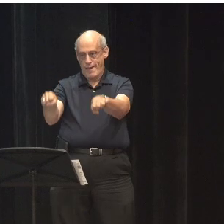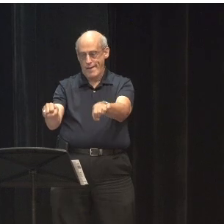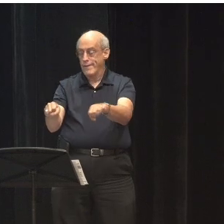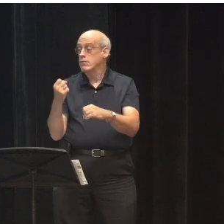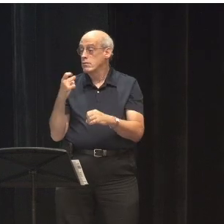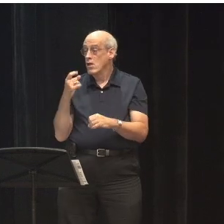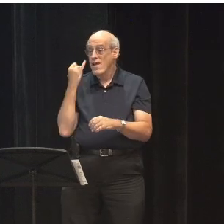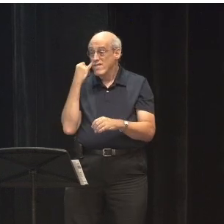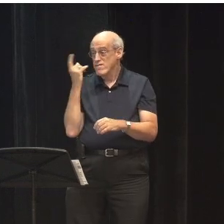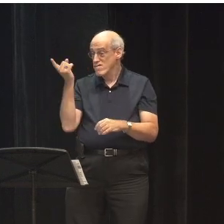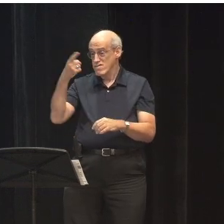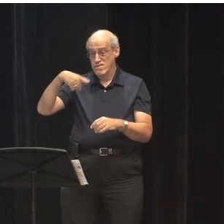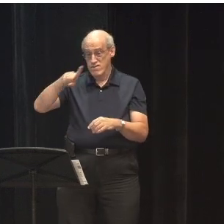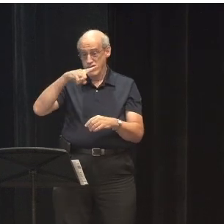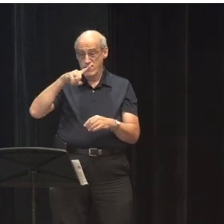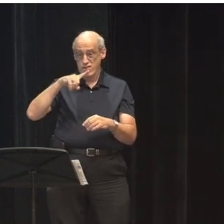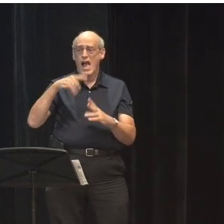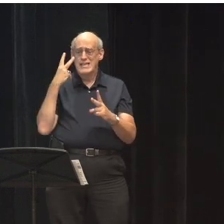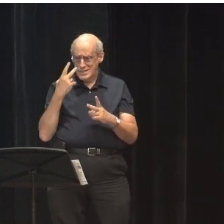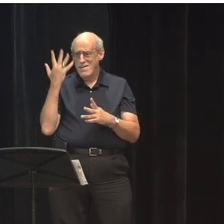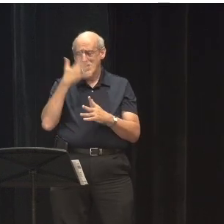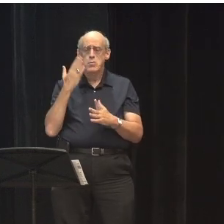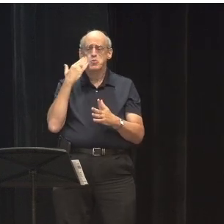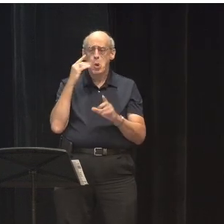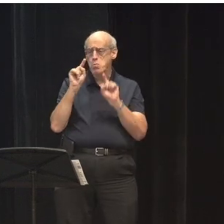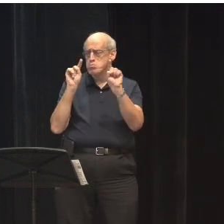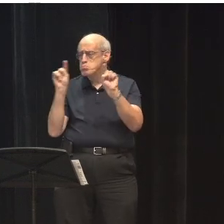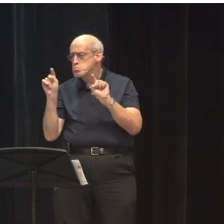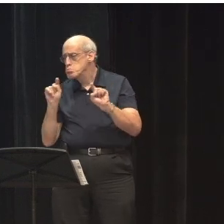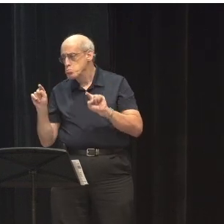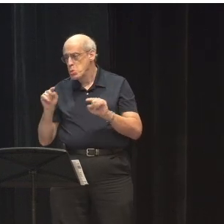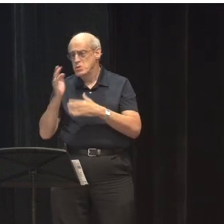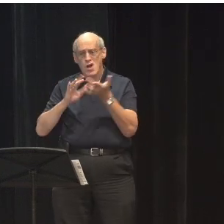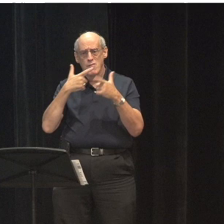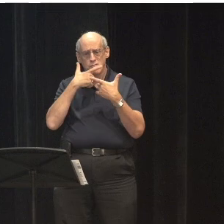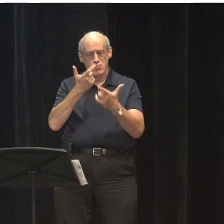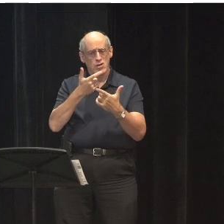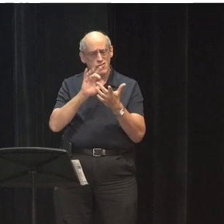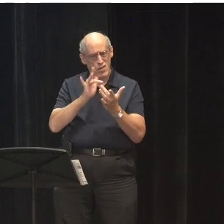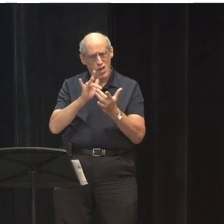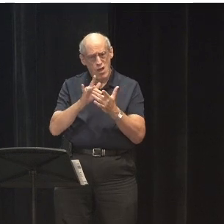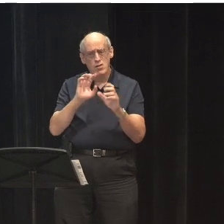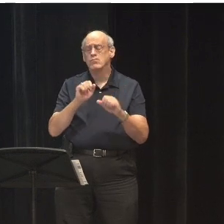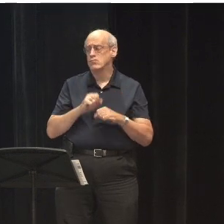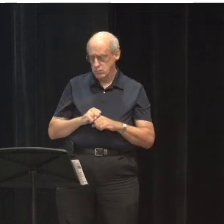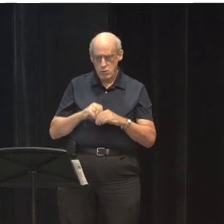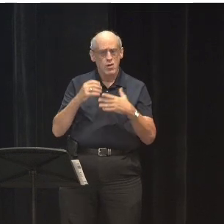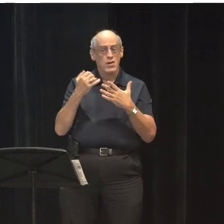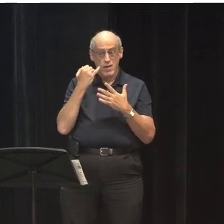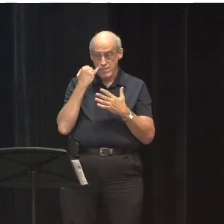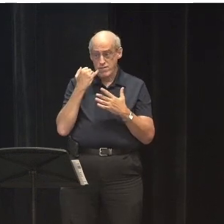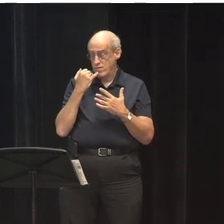For those of you, and I see many familiar faces here, and I know that there are folks online who have joined in many of the